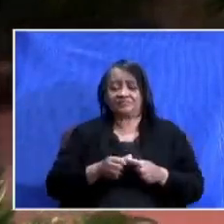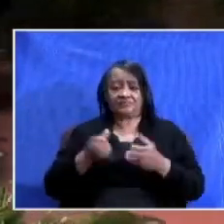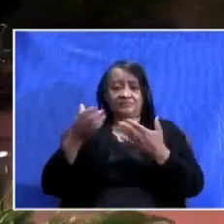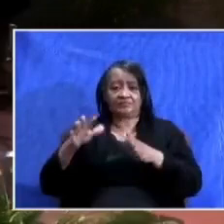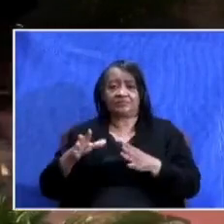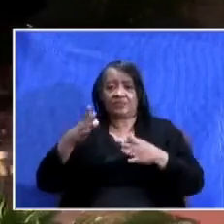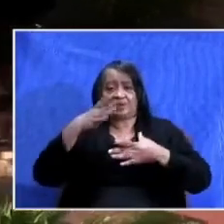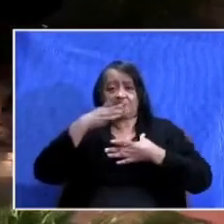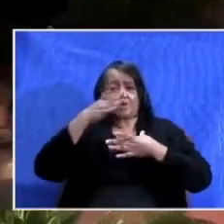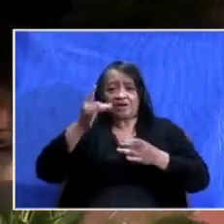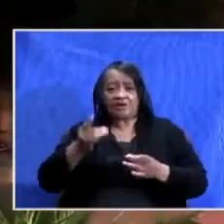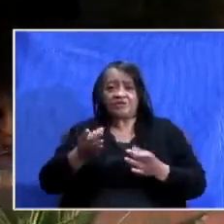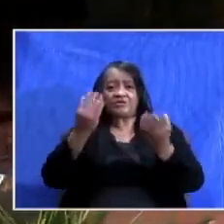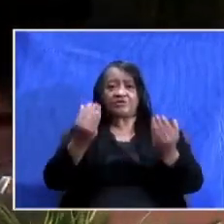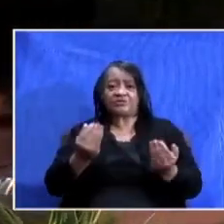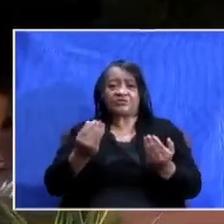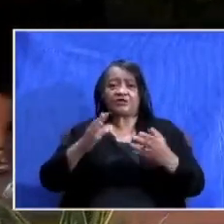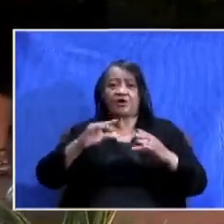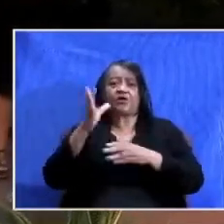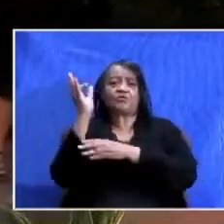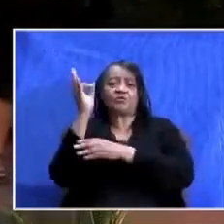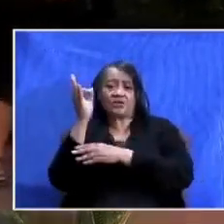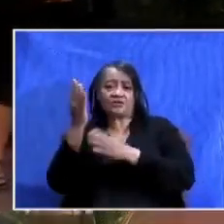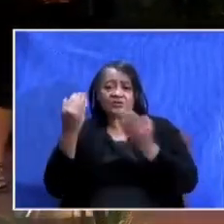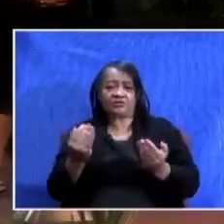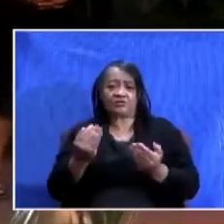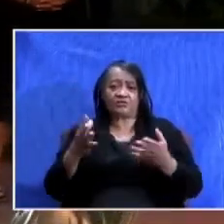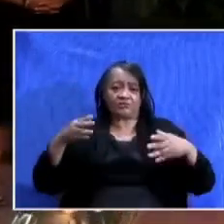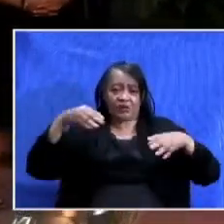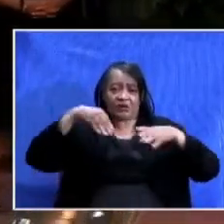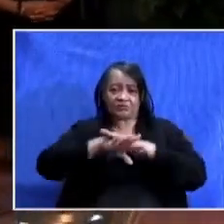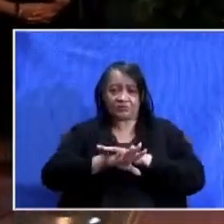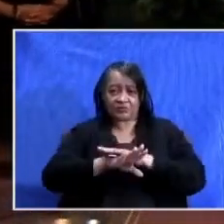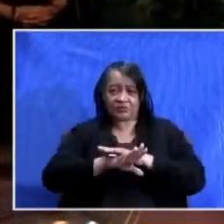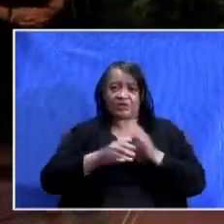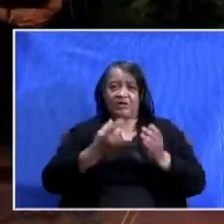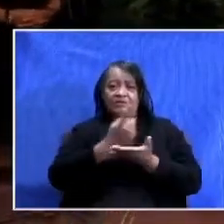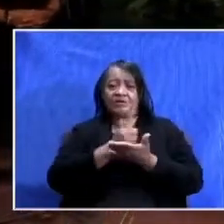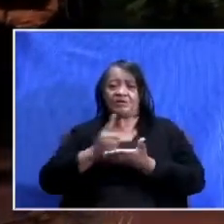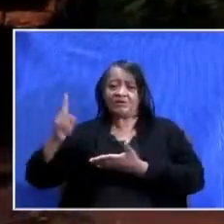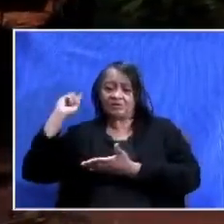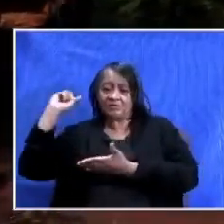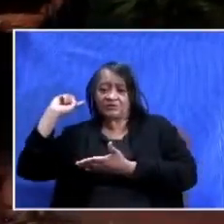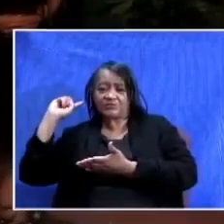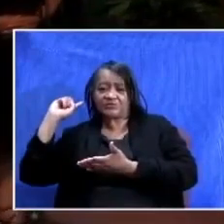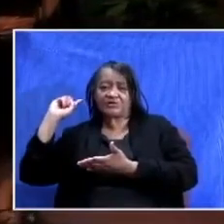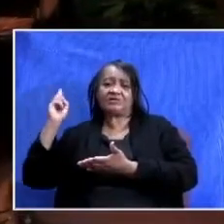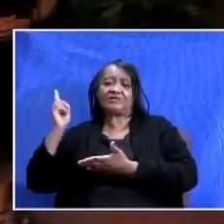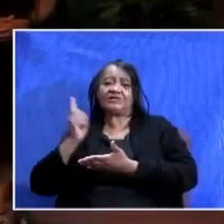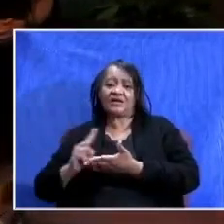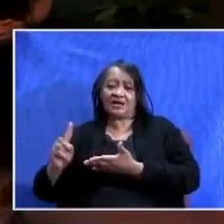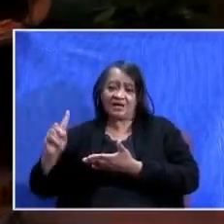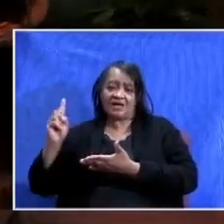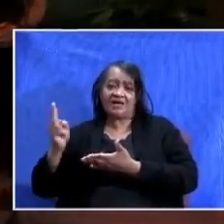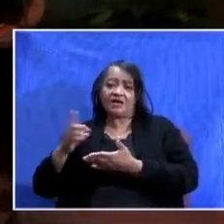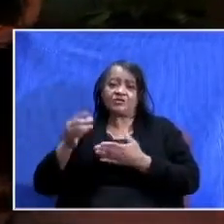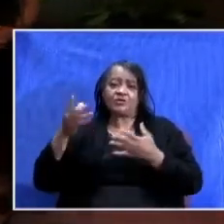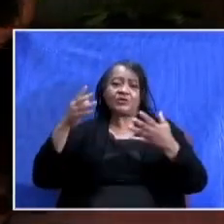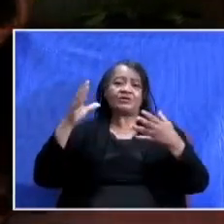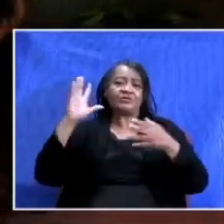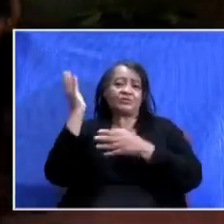it's so interesting how today's message blended in with last week's message, Psalm 27, verse